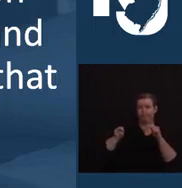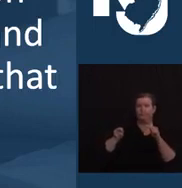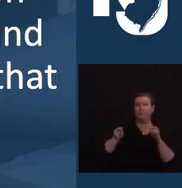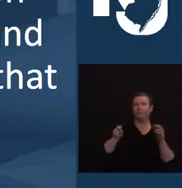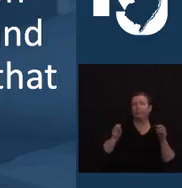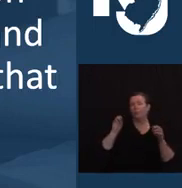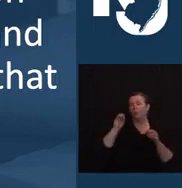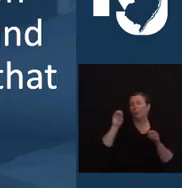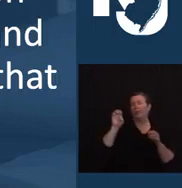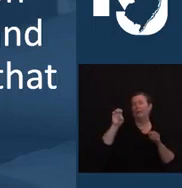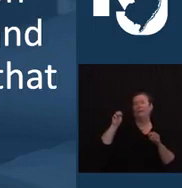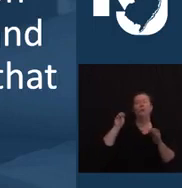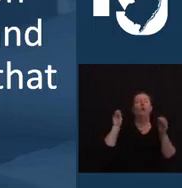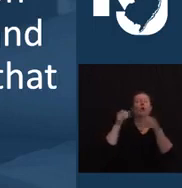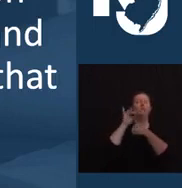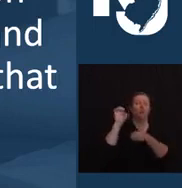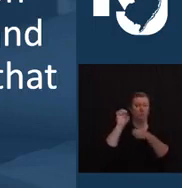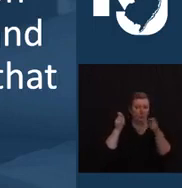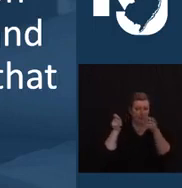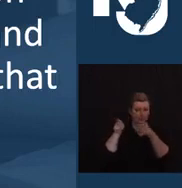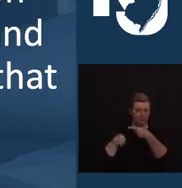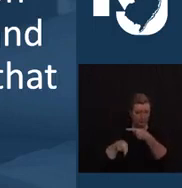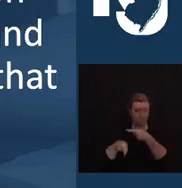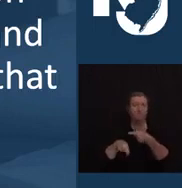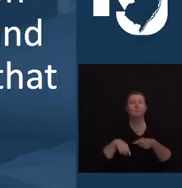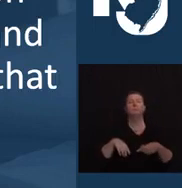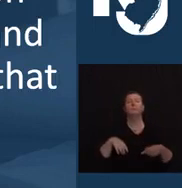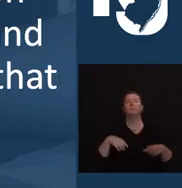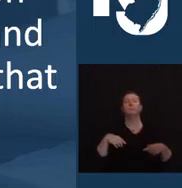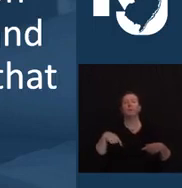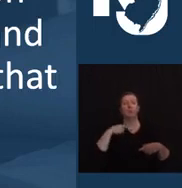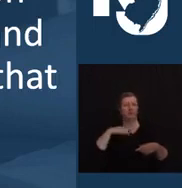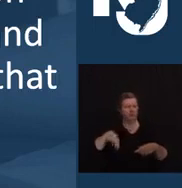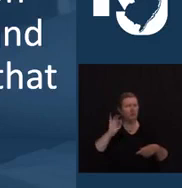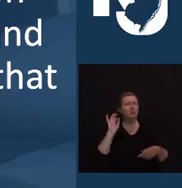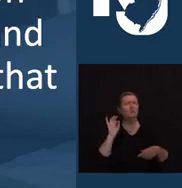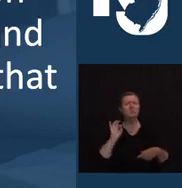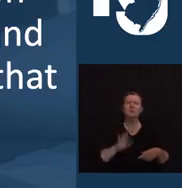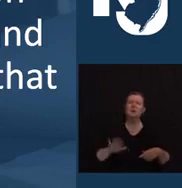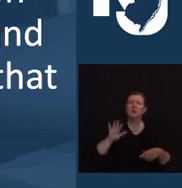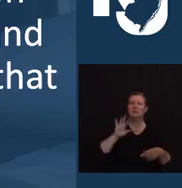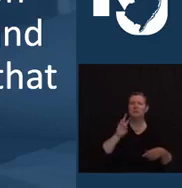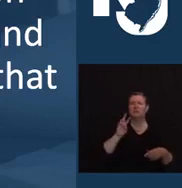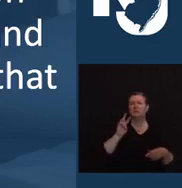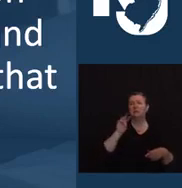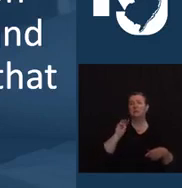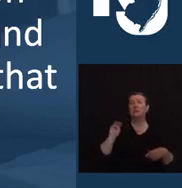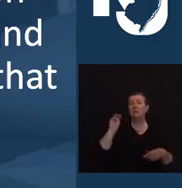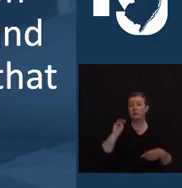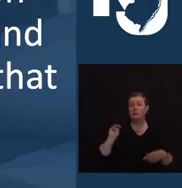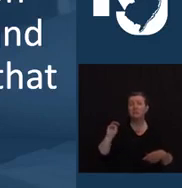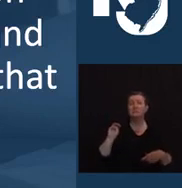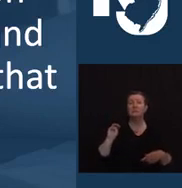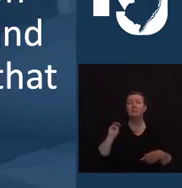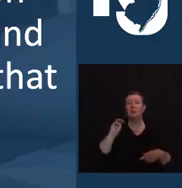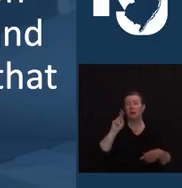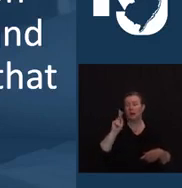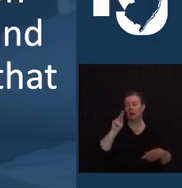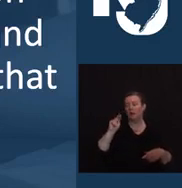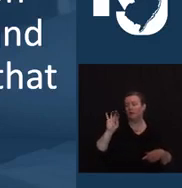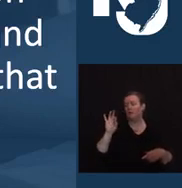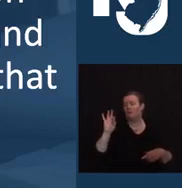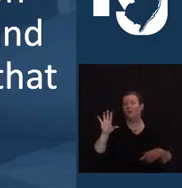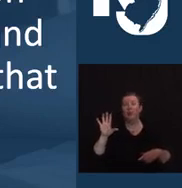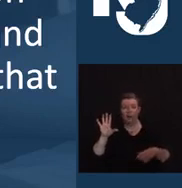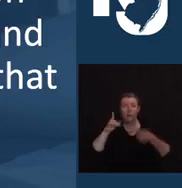Police, we have identified approximately 6 million KN95 and surgical masks, along